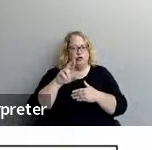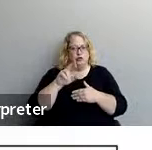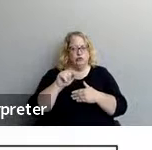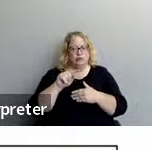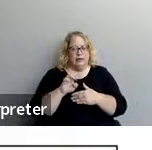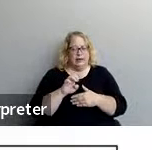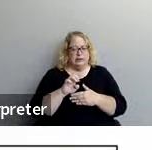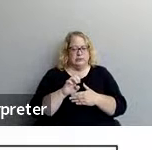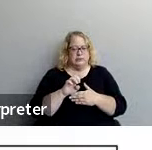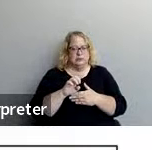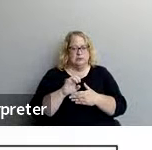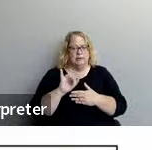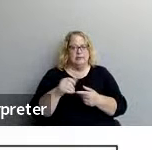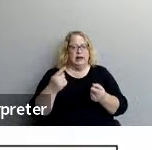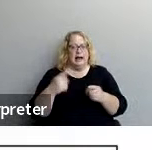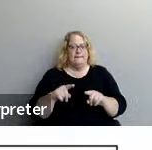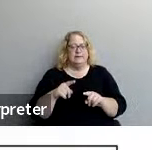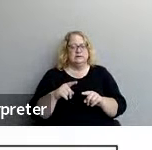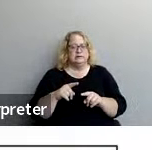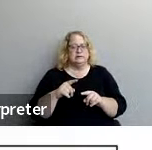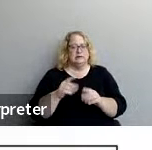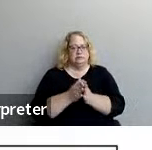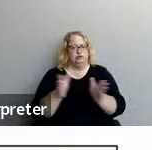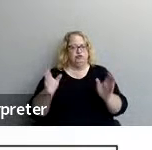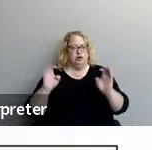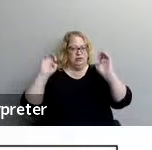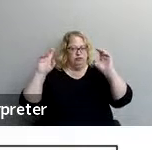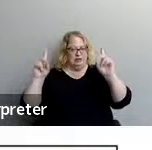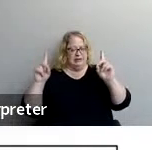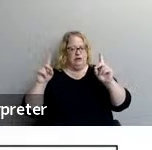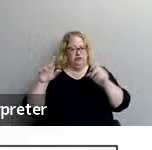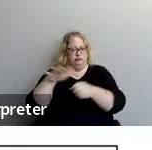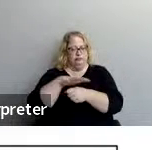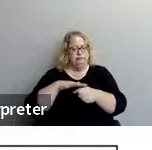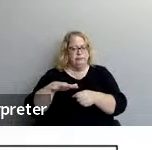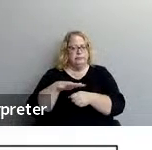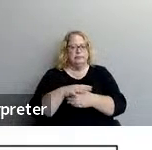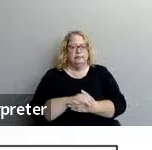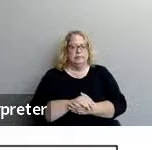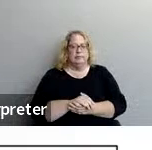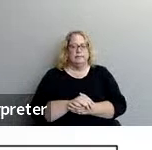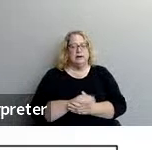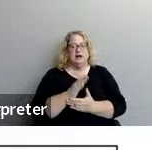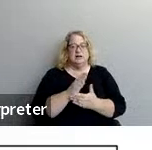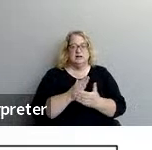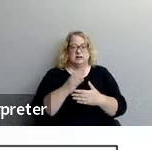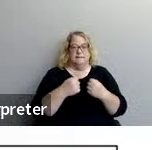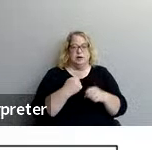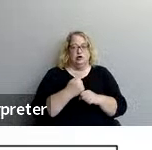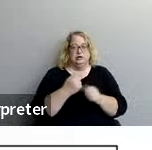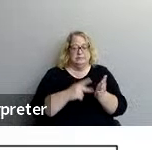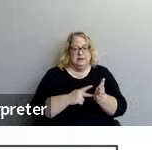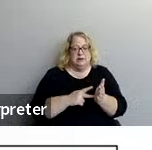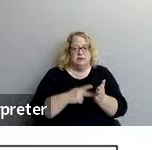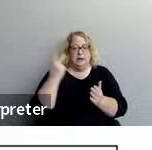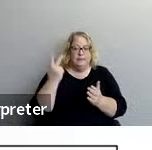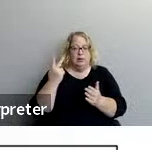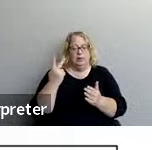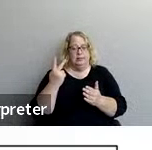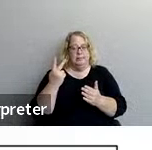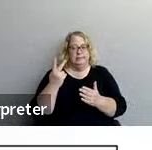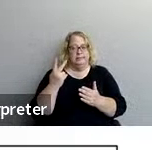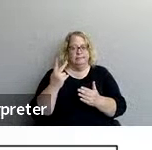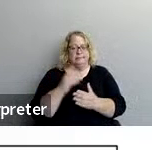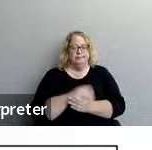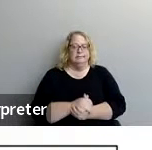than occurs in the education sector. In some recent years, it's been almost as much as double the industry rate.